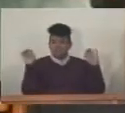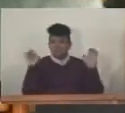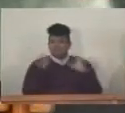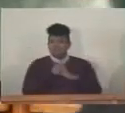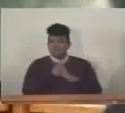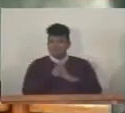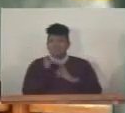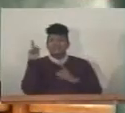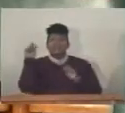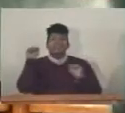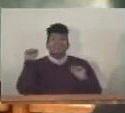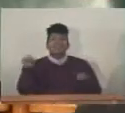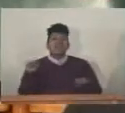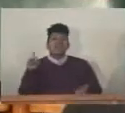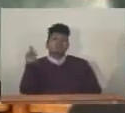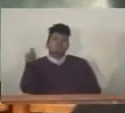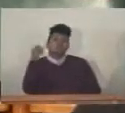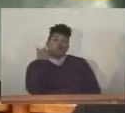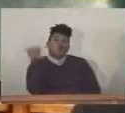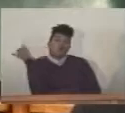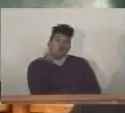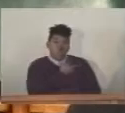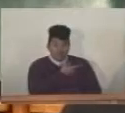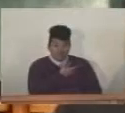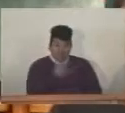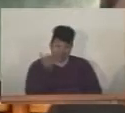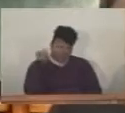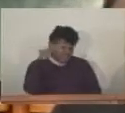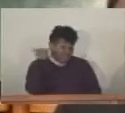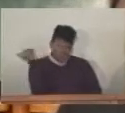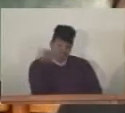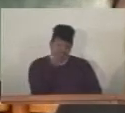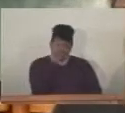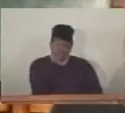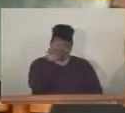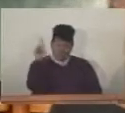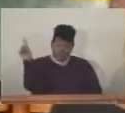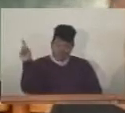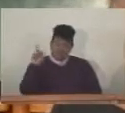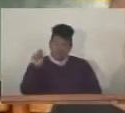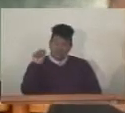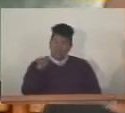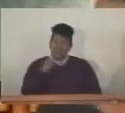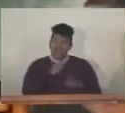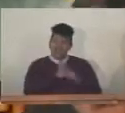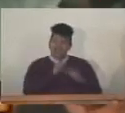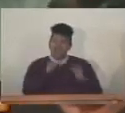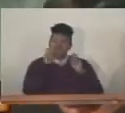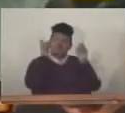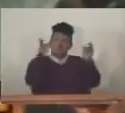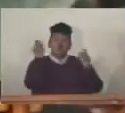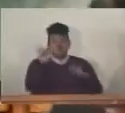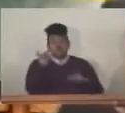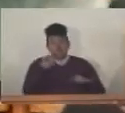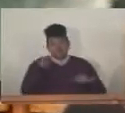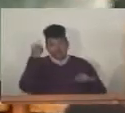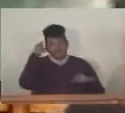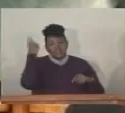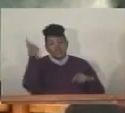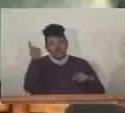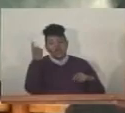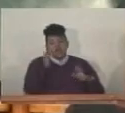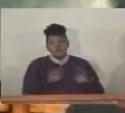emergency, that they can and should call. And if they call the 311, they can also get a reward, Mr. President. I think it's